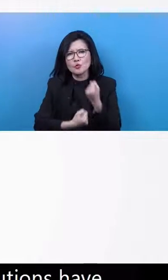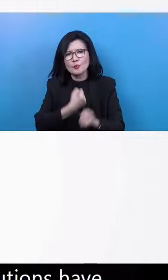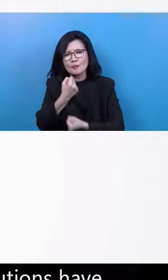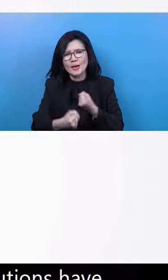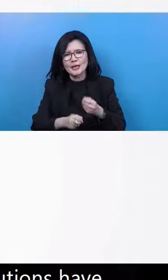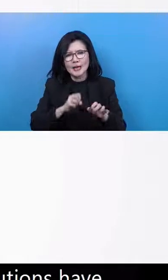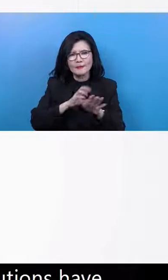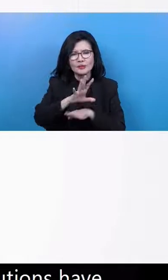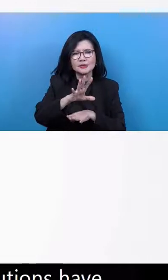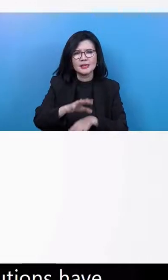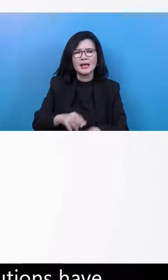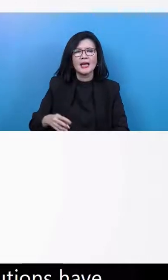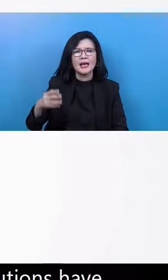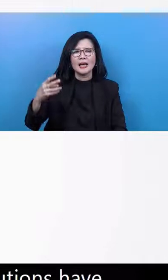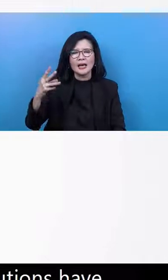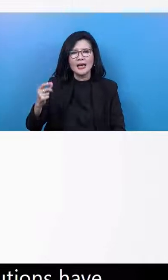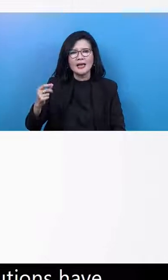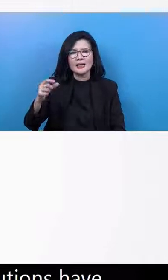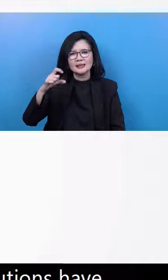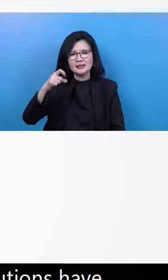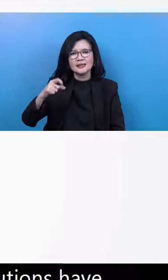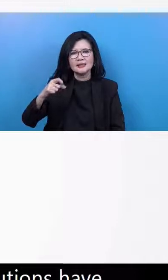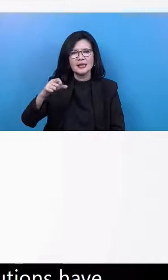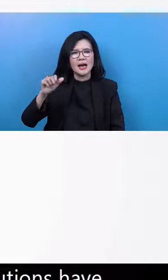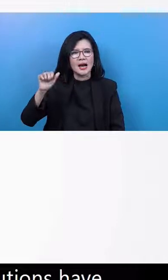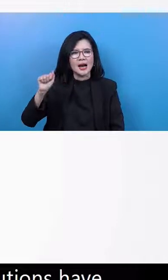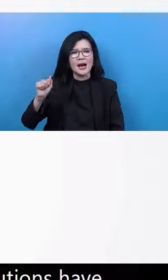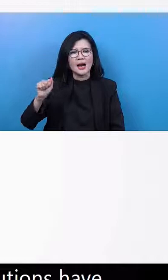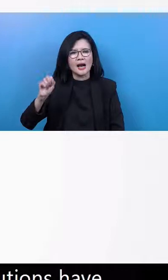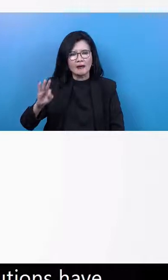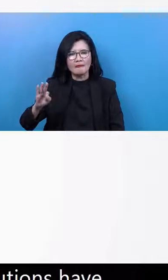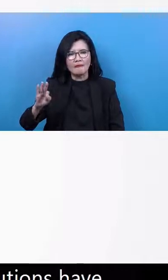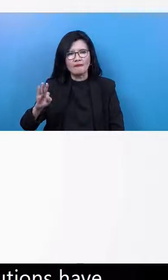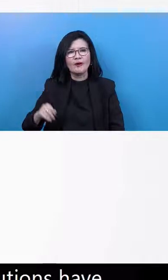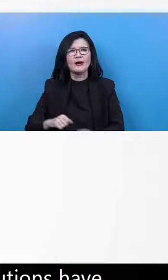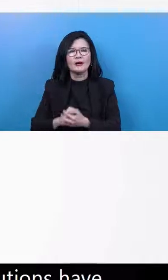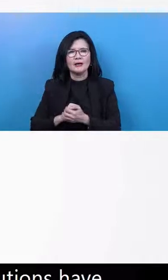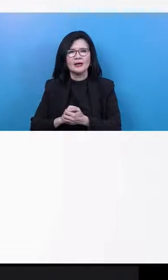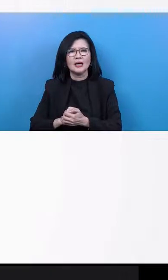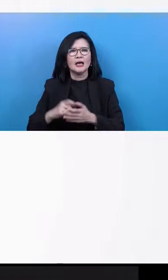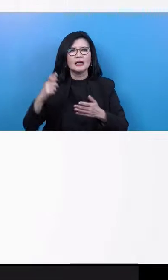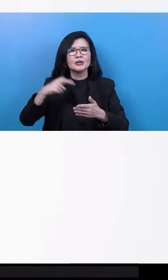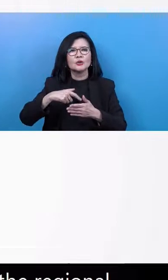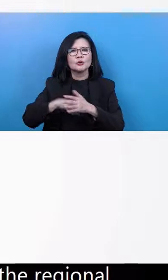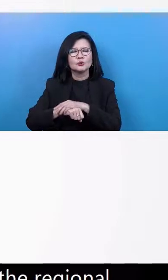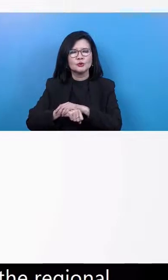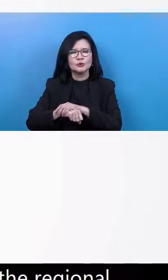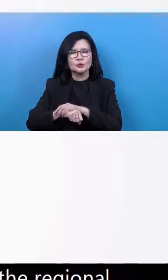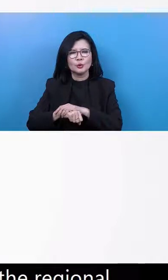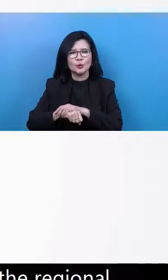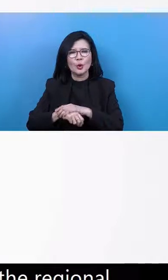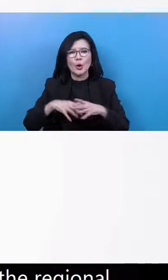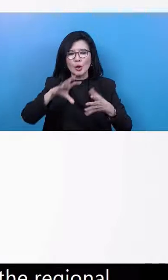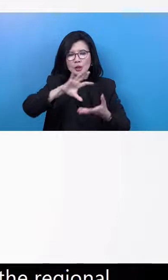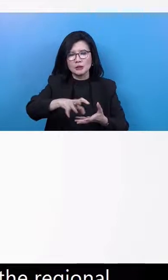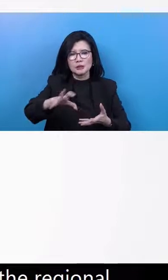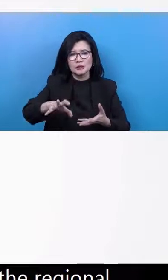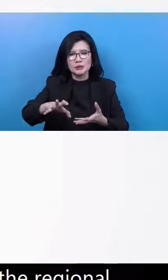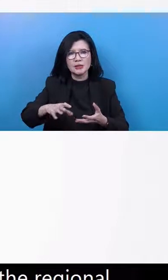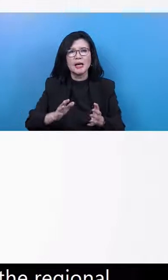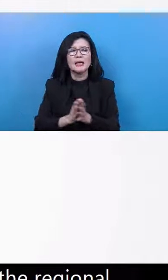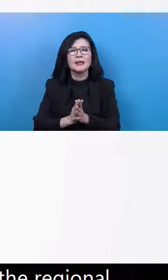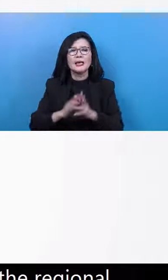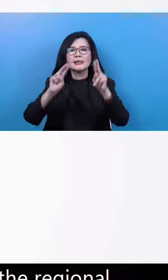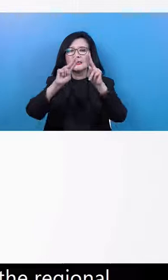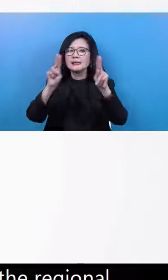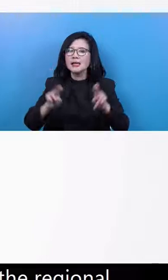ARPA-AD, which is aimed to enhance coordinations at the regional and national as well as international level to consider the impact of drought in the